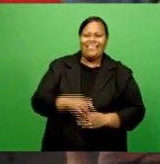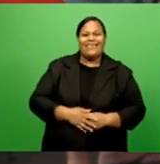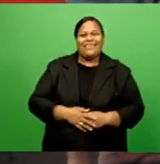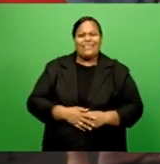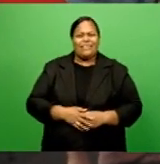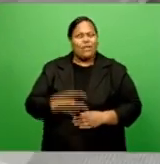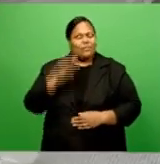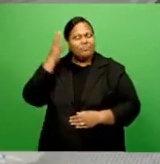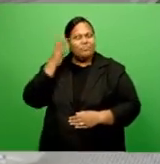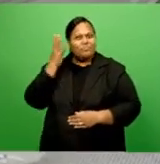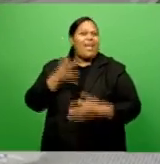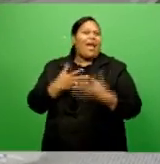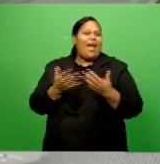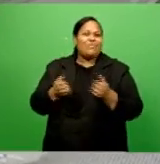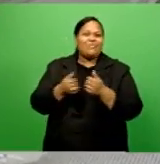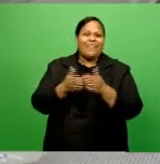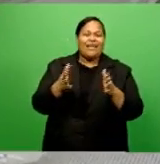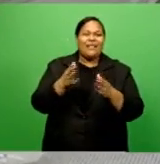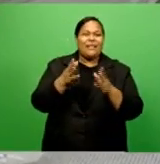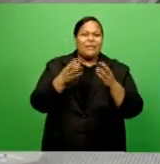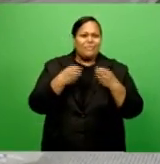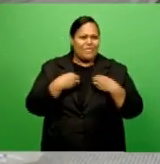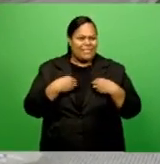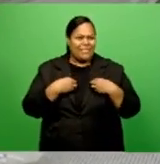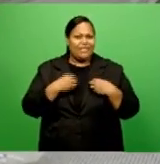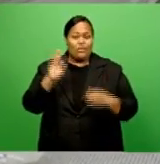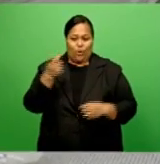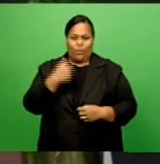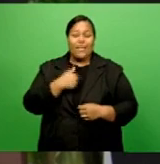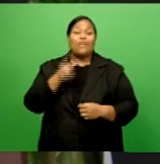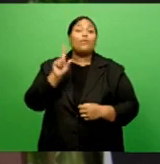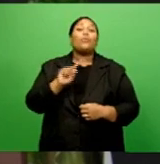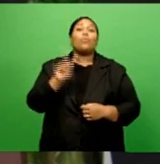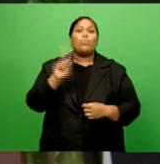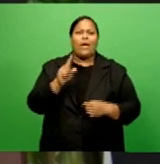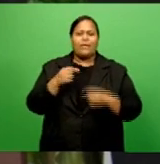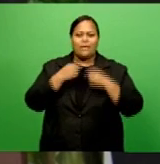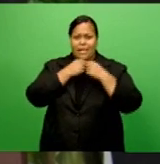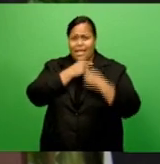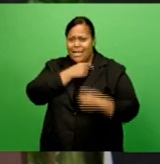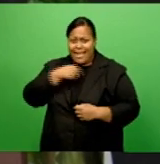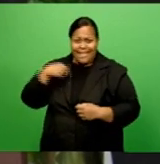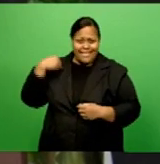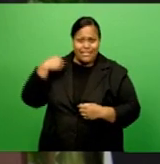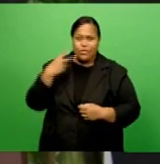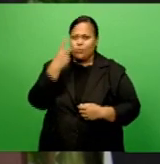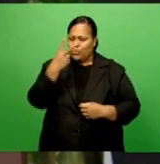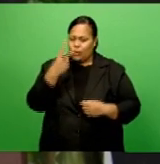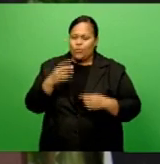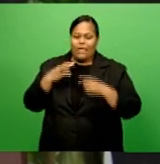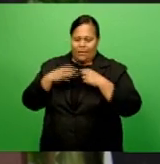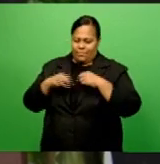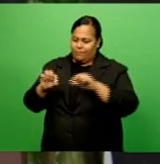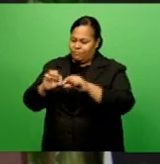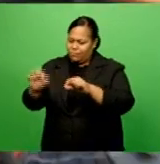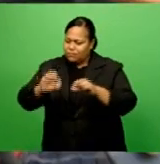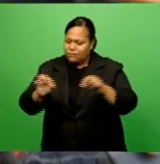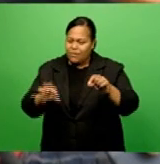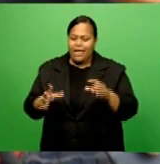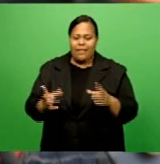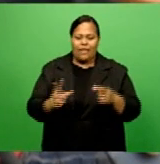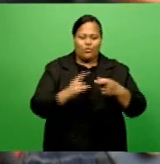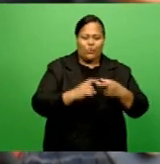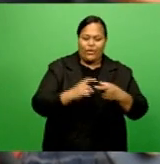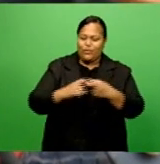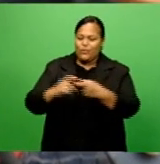buy 2 pieces of necklace and join them together. And all my friends used to say, oh, that's